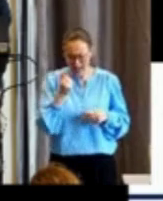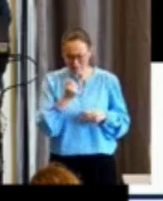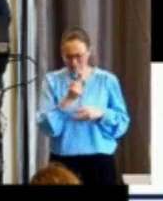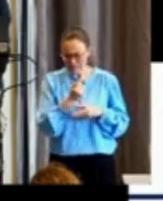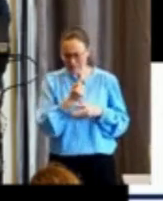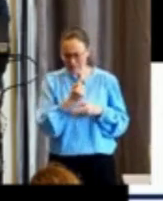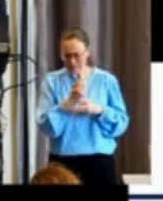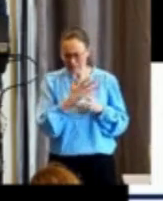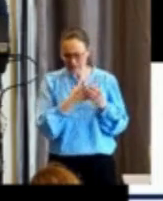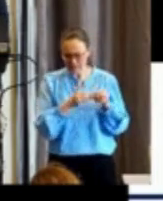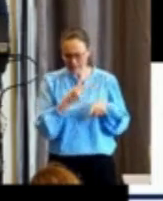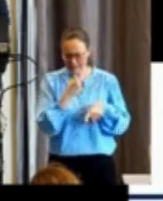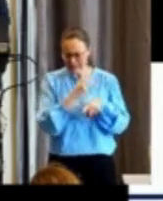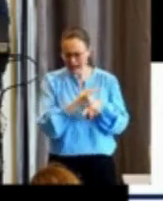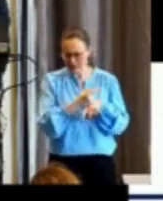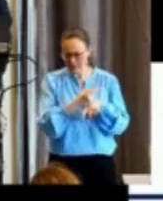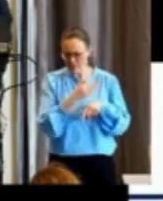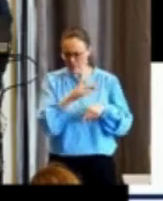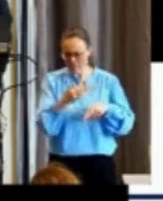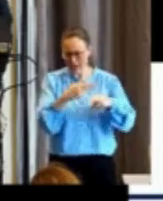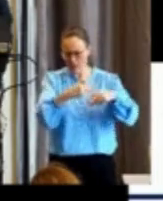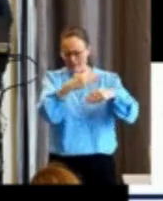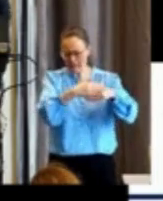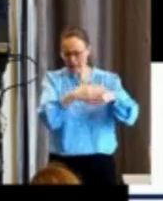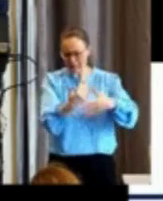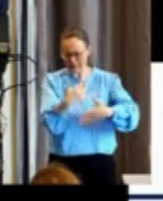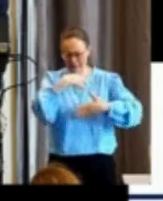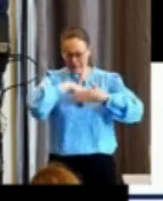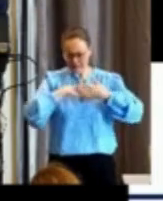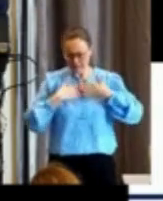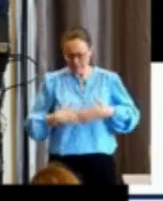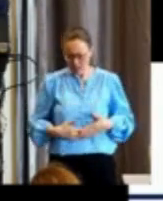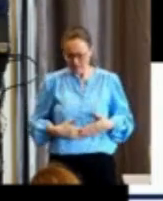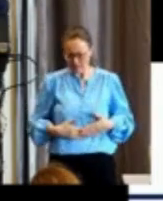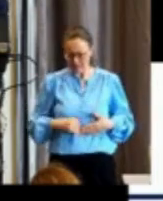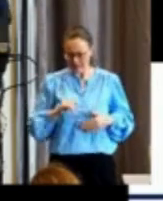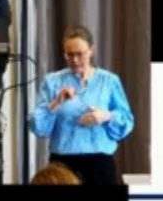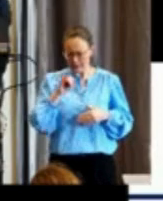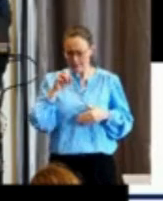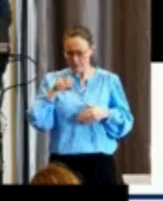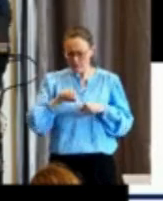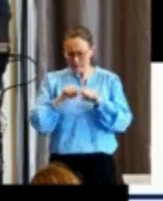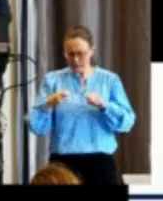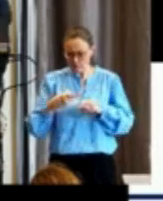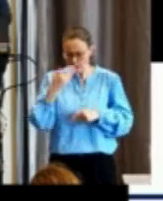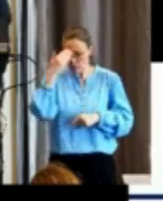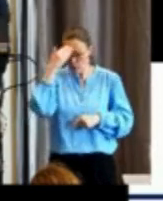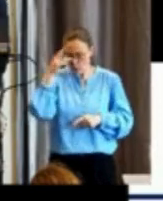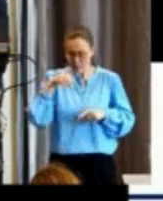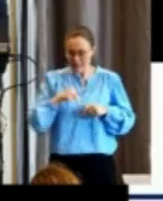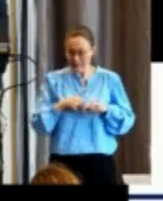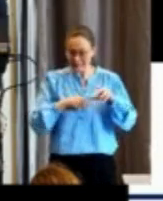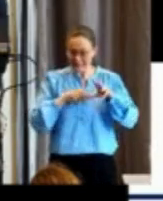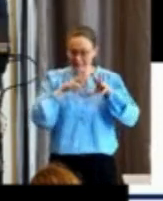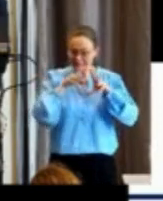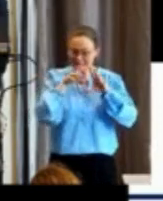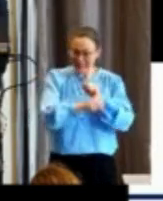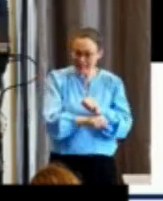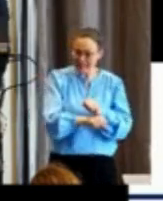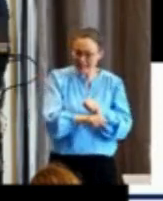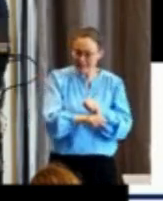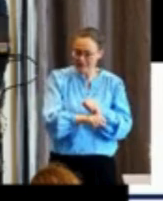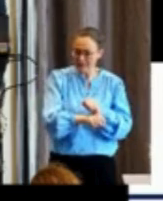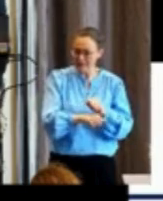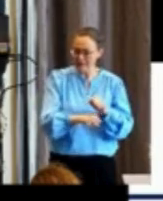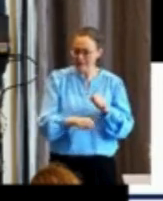that's outside of the body that has managed to get in from this sort of signaling, and then attack what